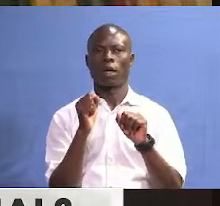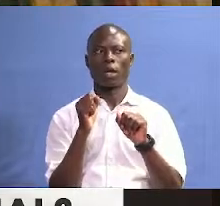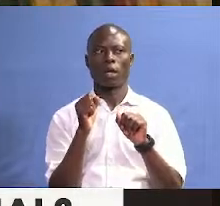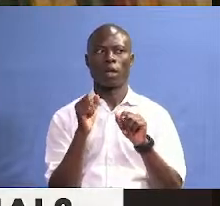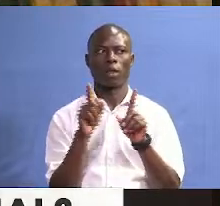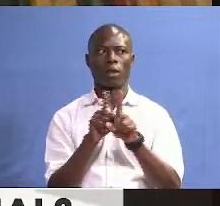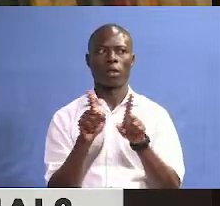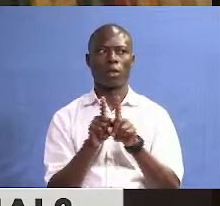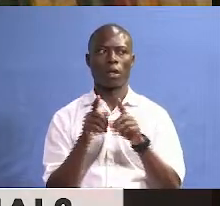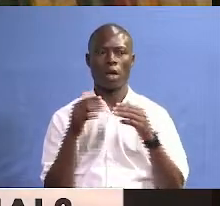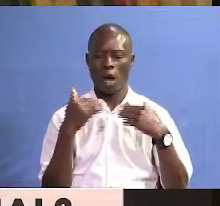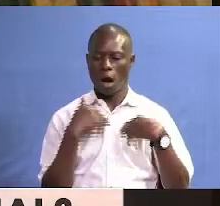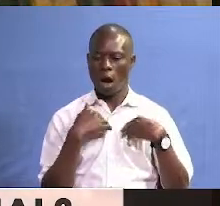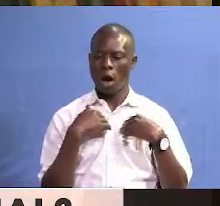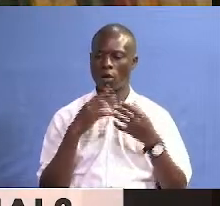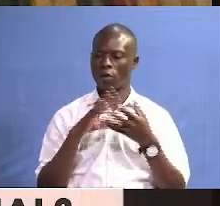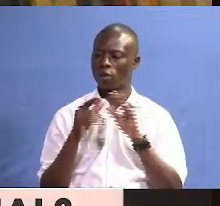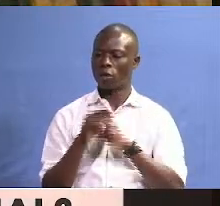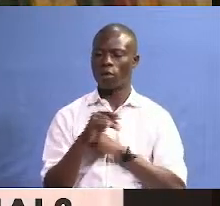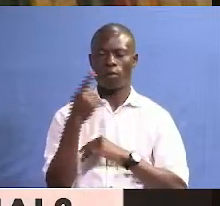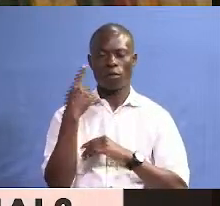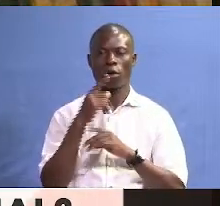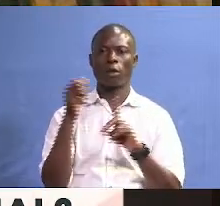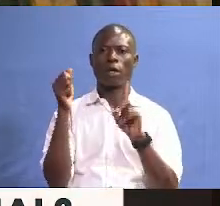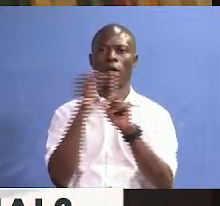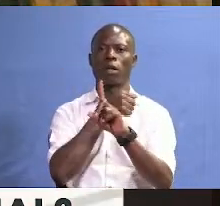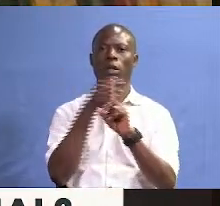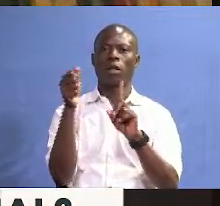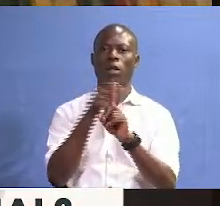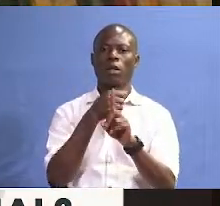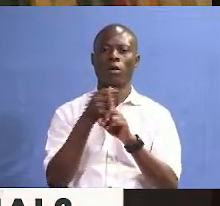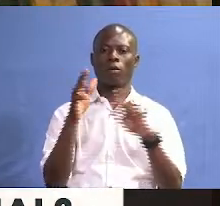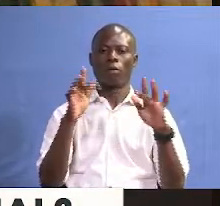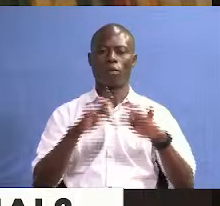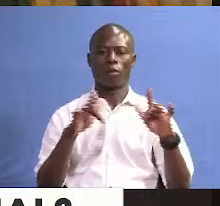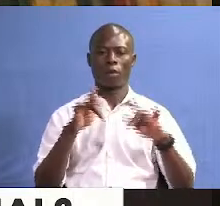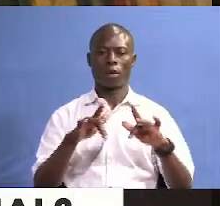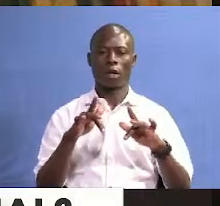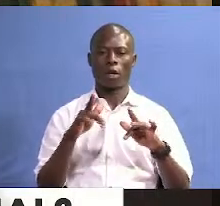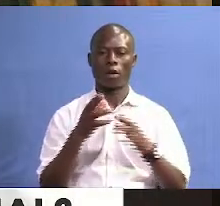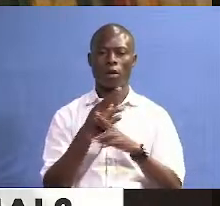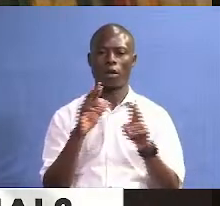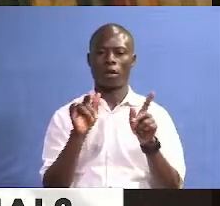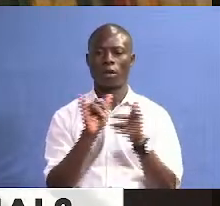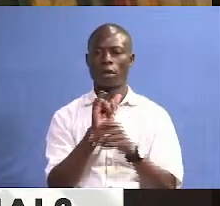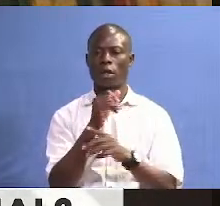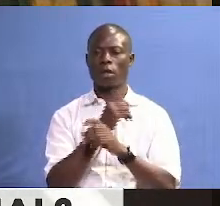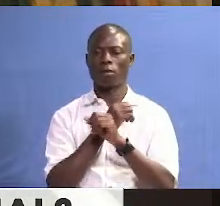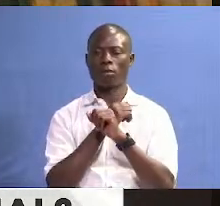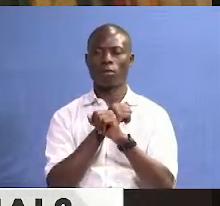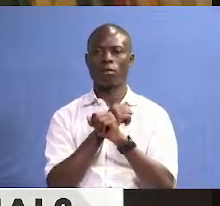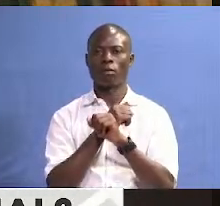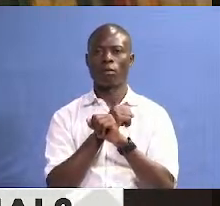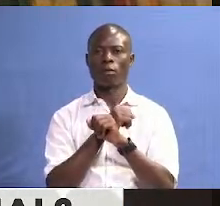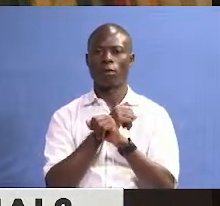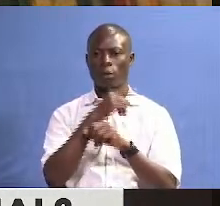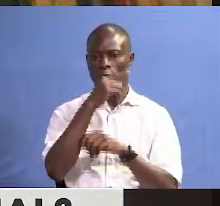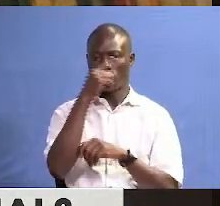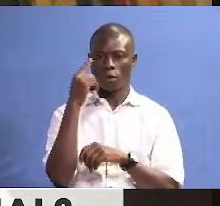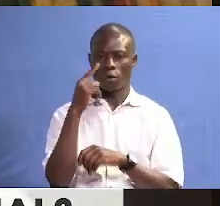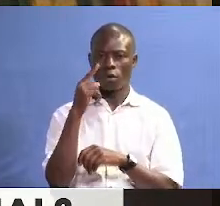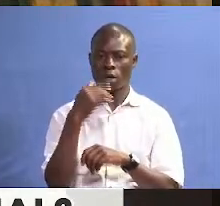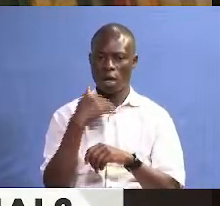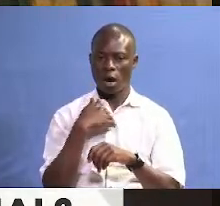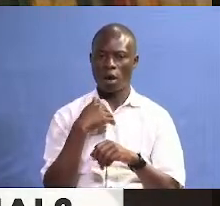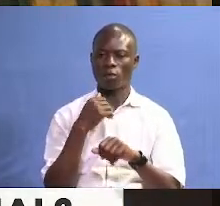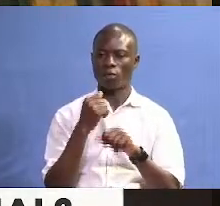and also in relation to the manifesto and the vision of the current regime are implemented. And because they do